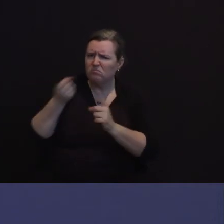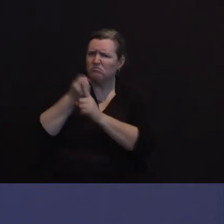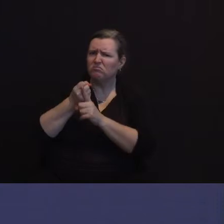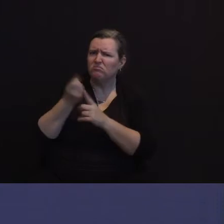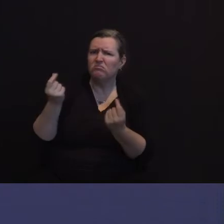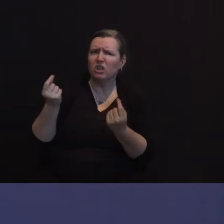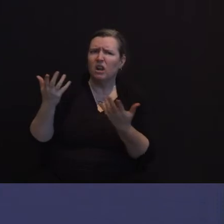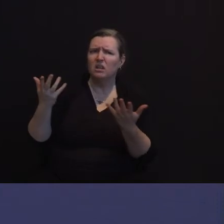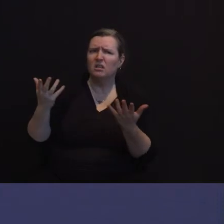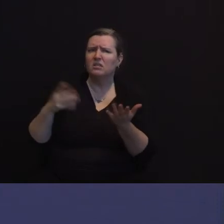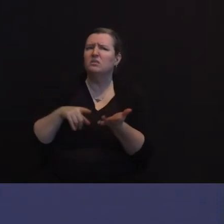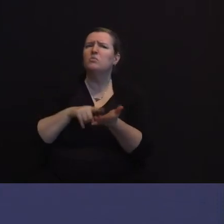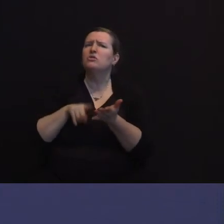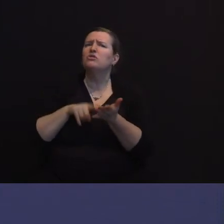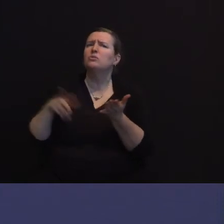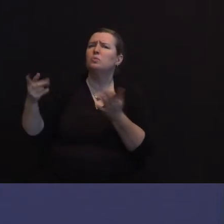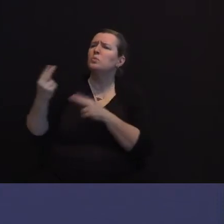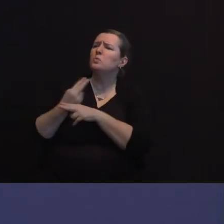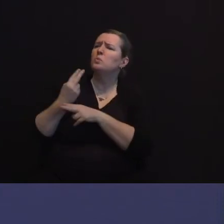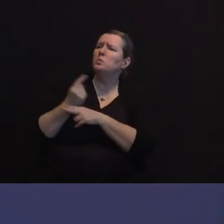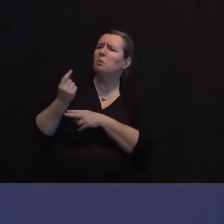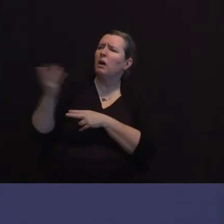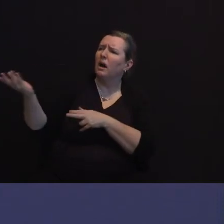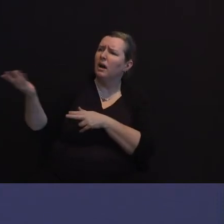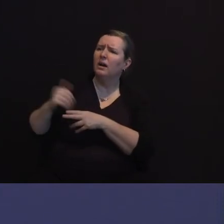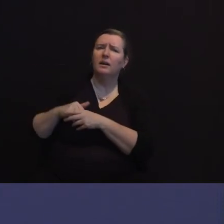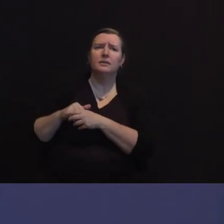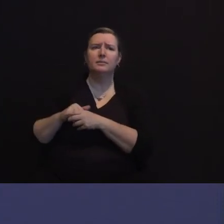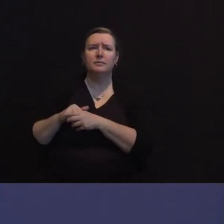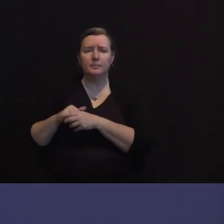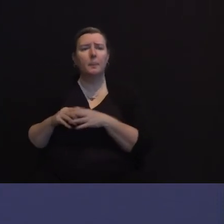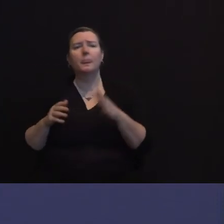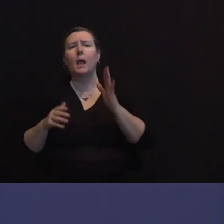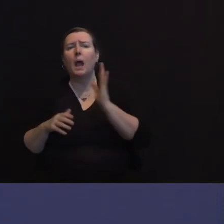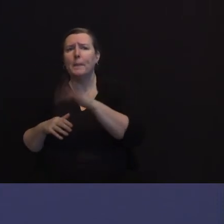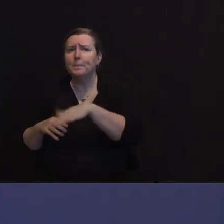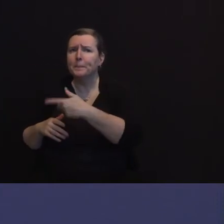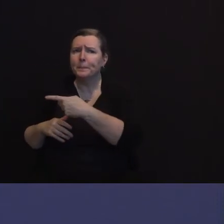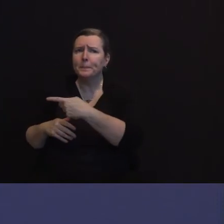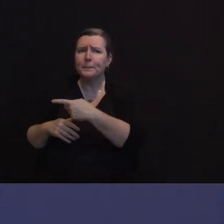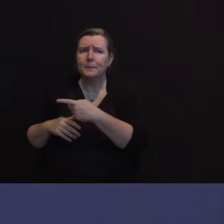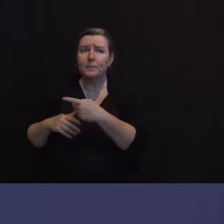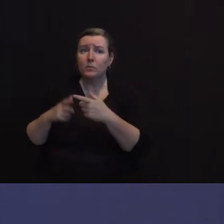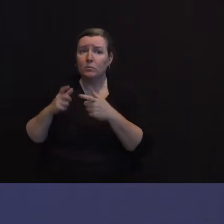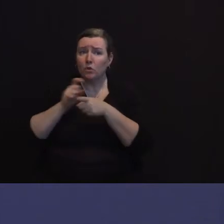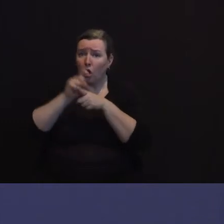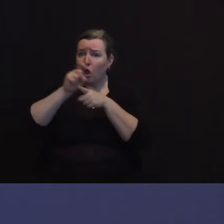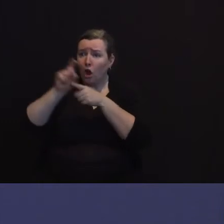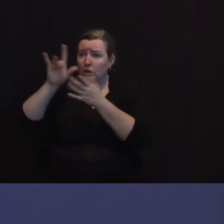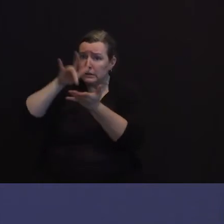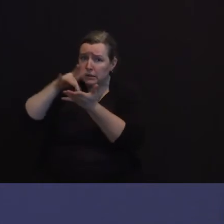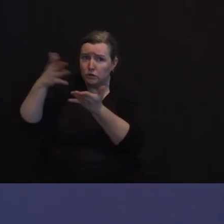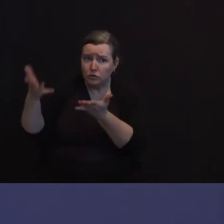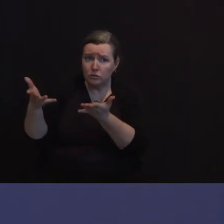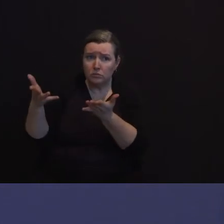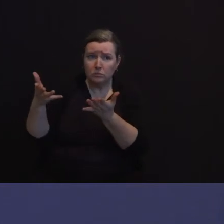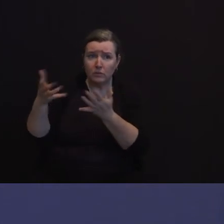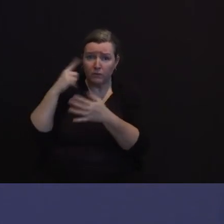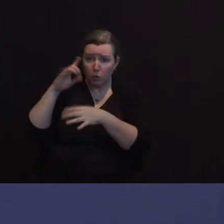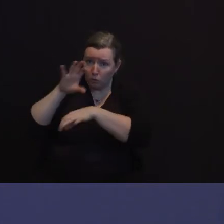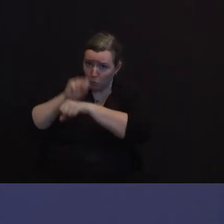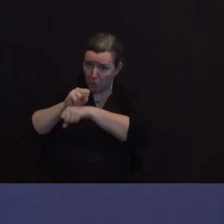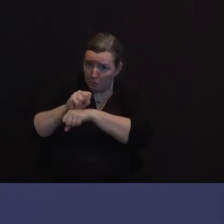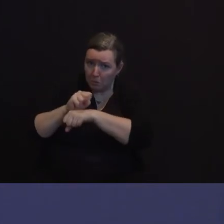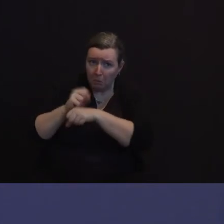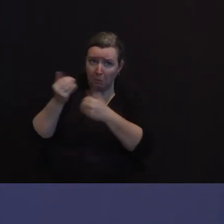using? And Governor, you said people can call the call center to set up an appointment. One reader told us as soon as today that